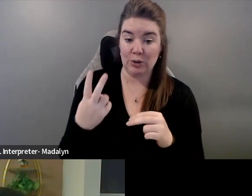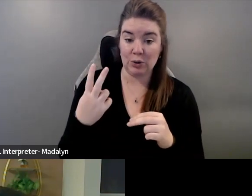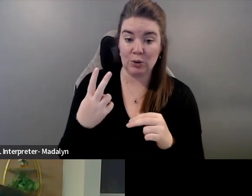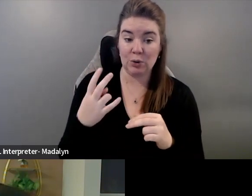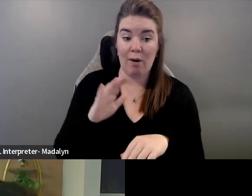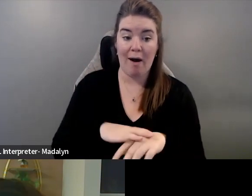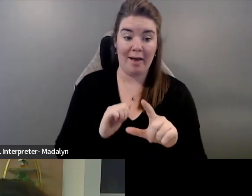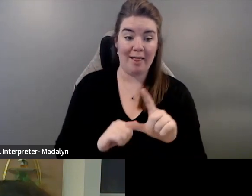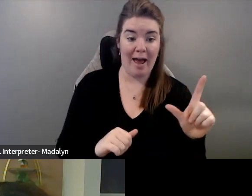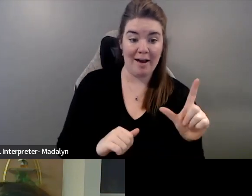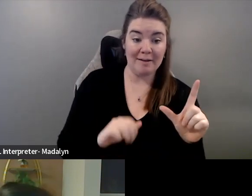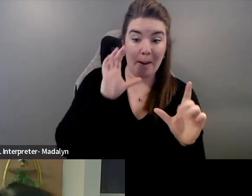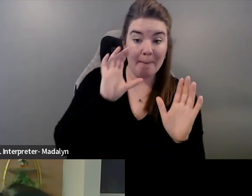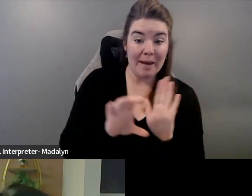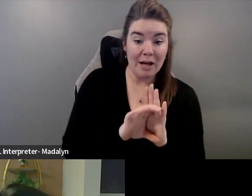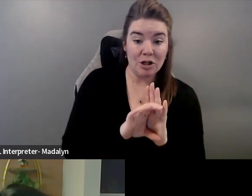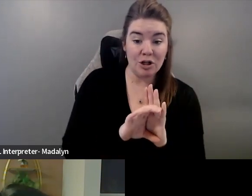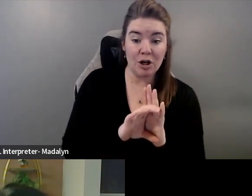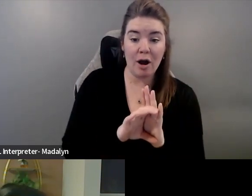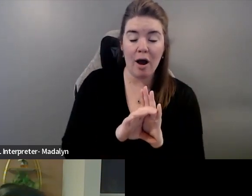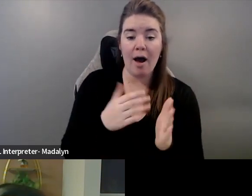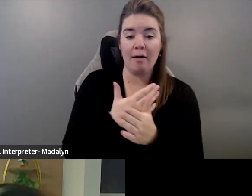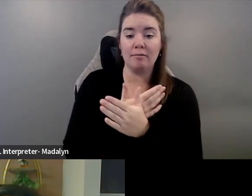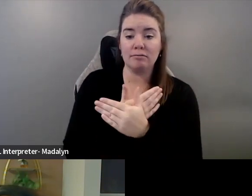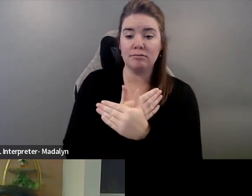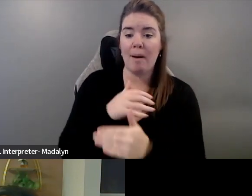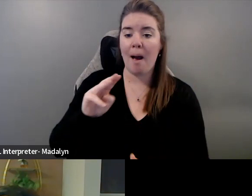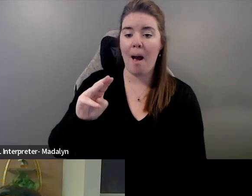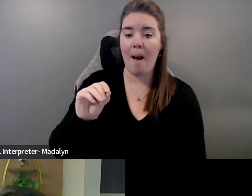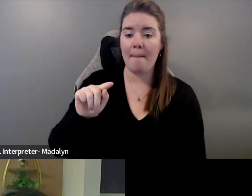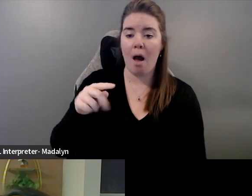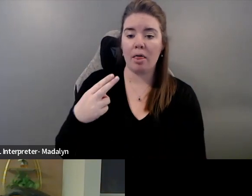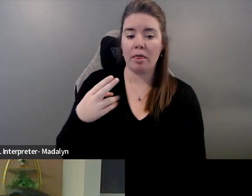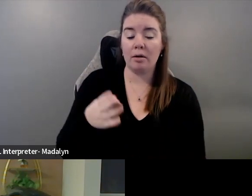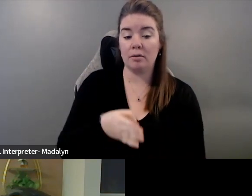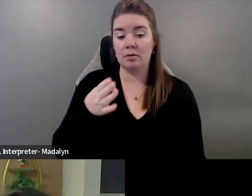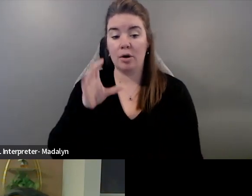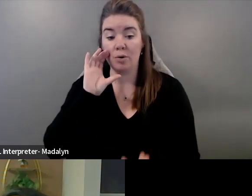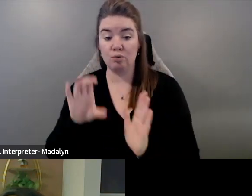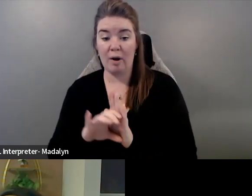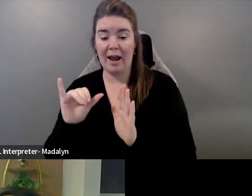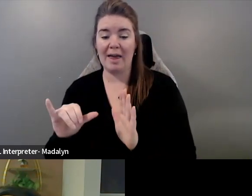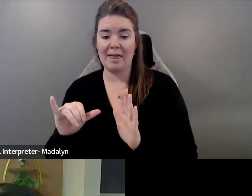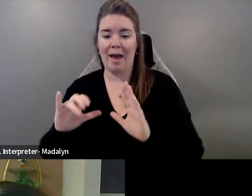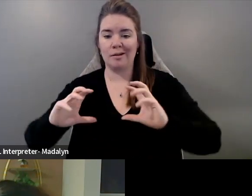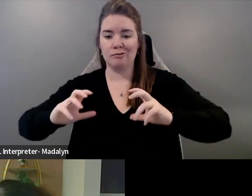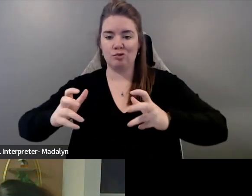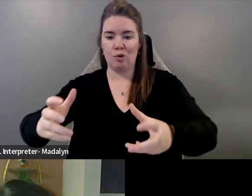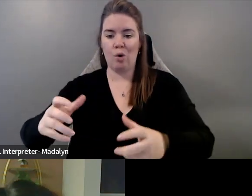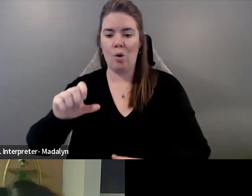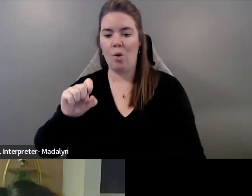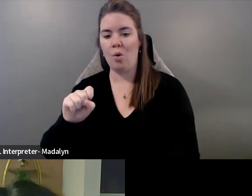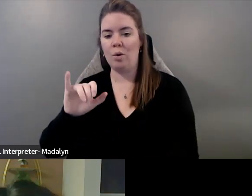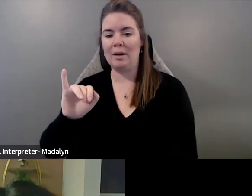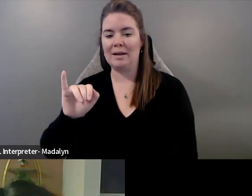left is a picture of a bunch of moths in cocoons. On the right is skeins of silk cloth that has been made. Has nothing to do with the bombyx